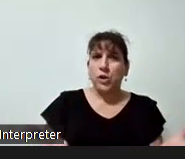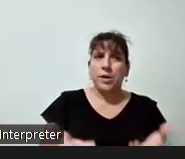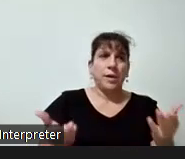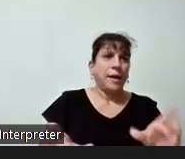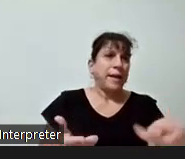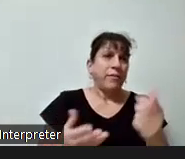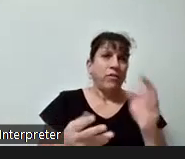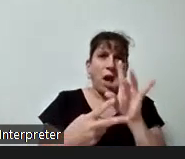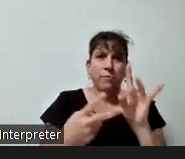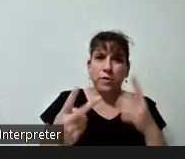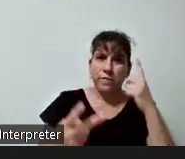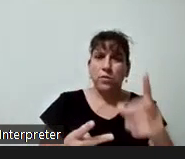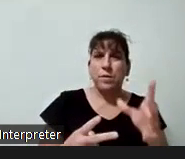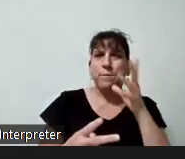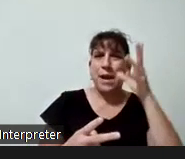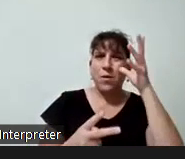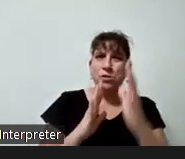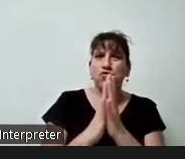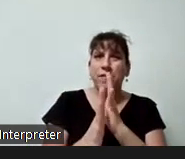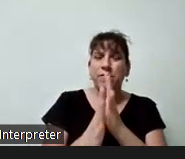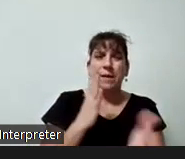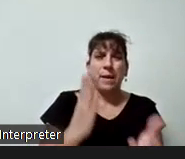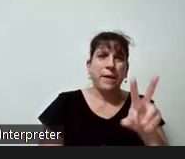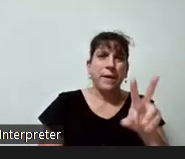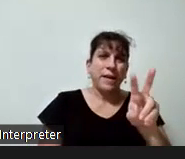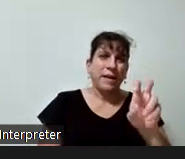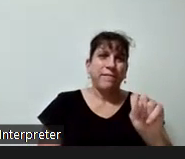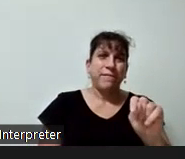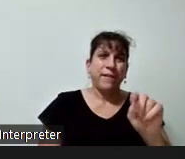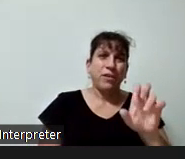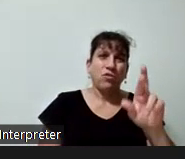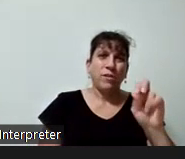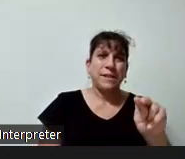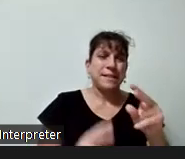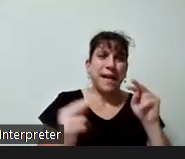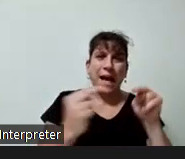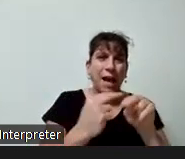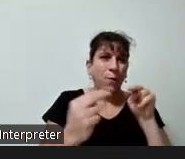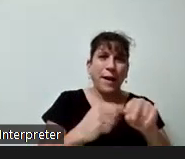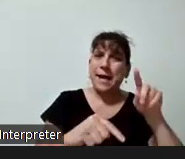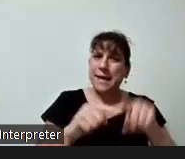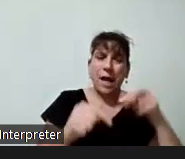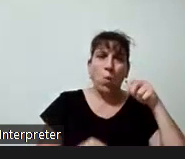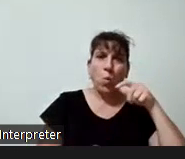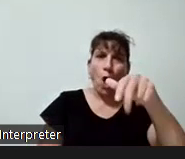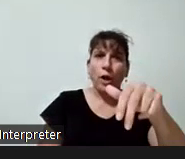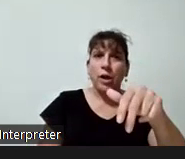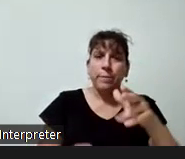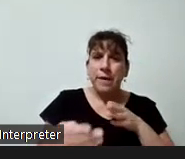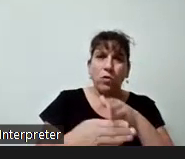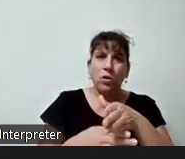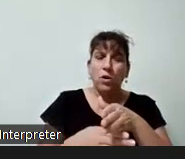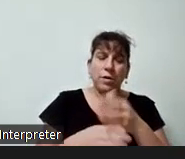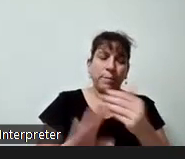other options for parent traffic? Maybe Veterans Highway. I can't even walk safely over Gallatin before and after school